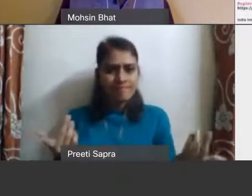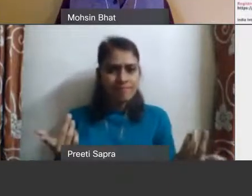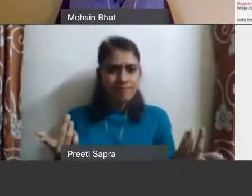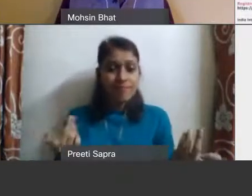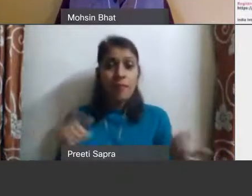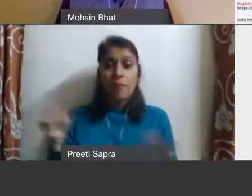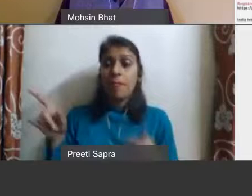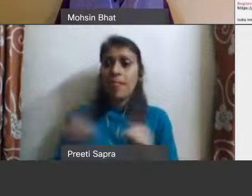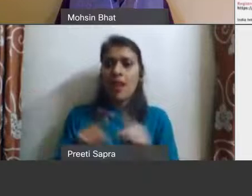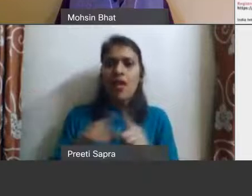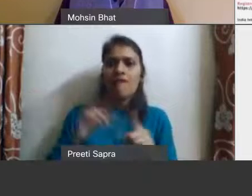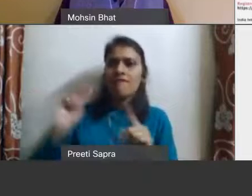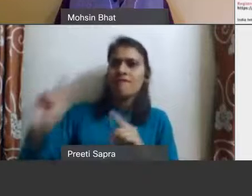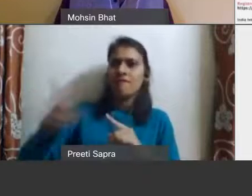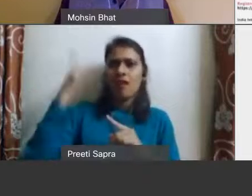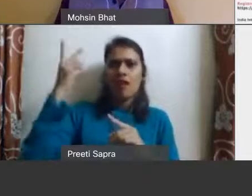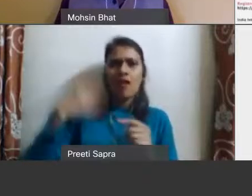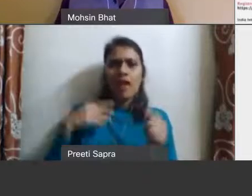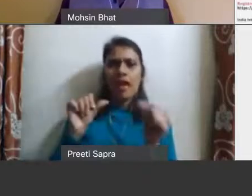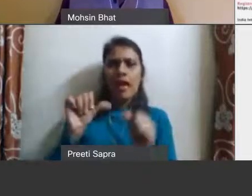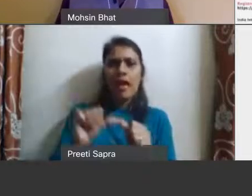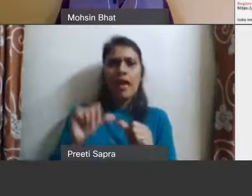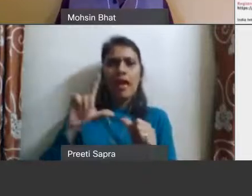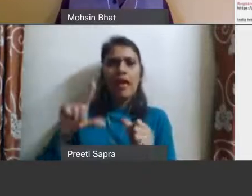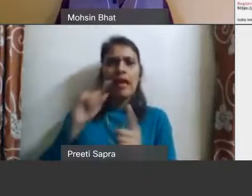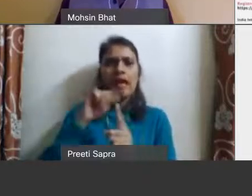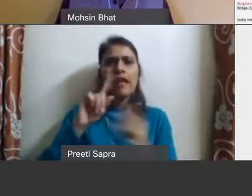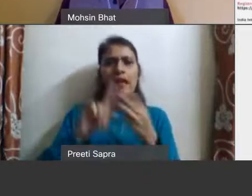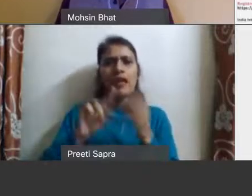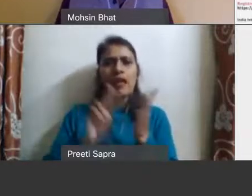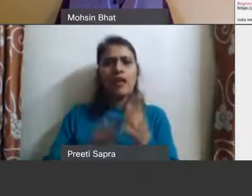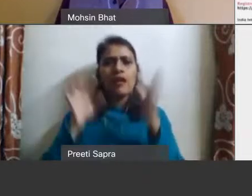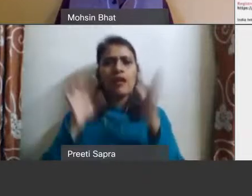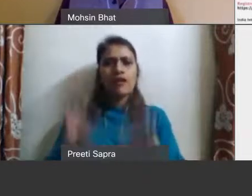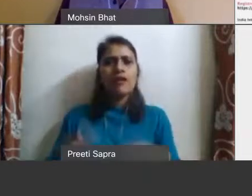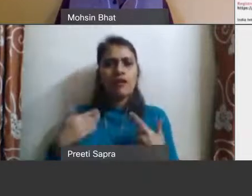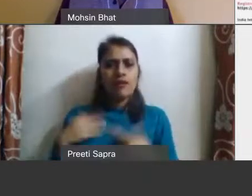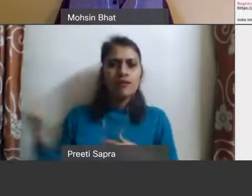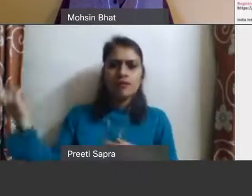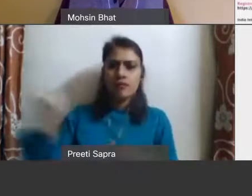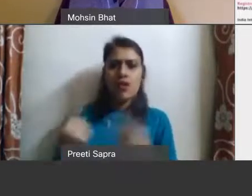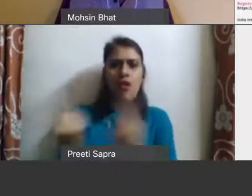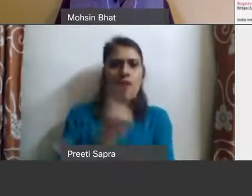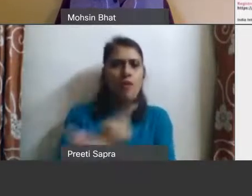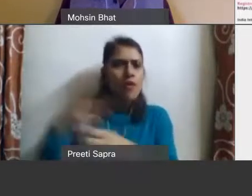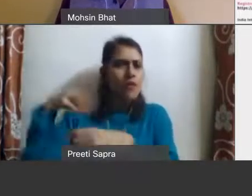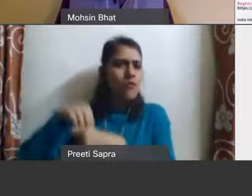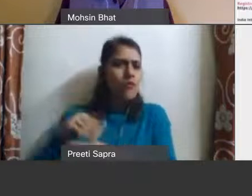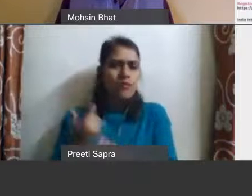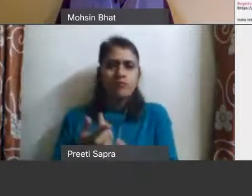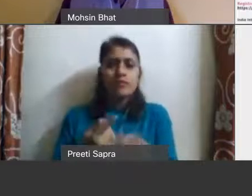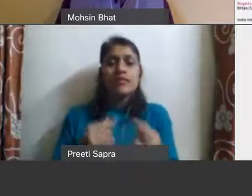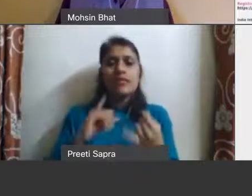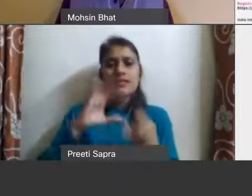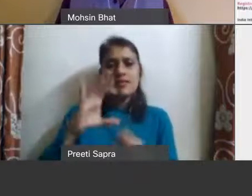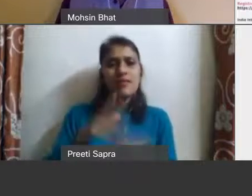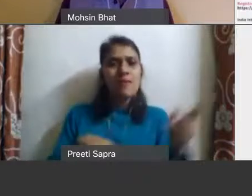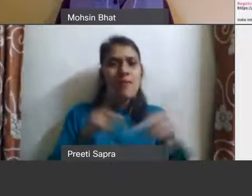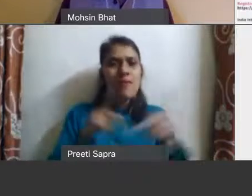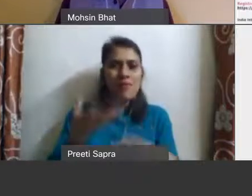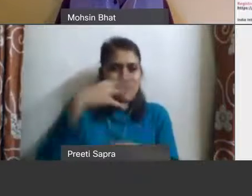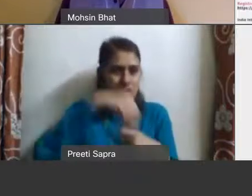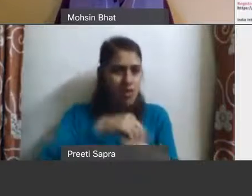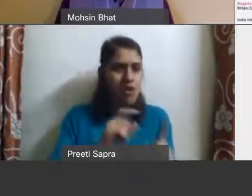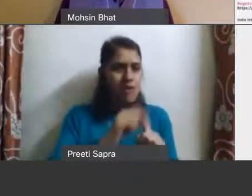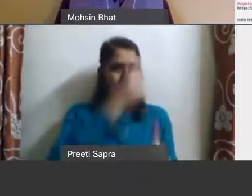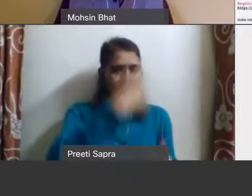citizenship, but they may be excluded or partly excluded from civil and political citizenship. Now, these are troubling questions. We don't have a clear